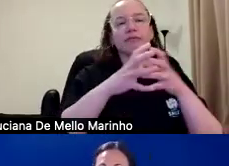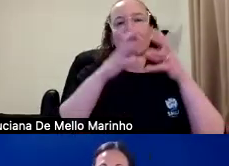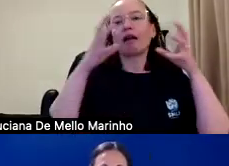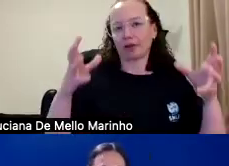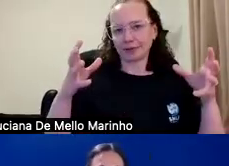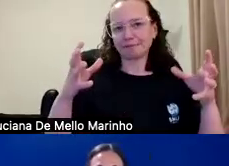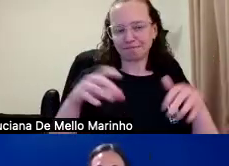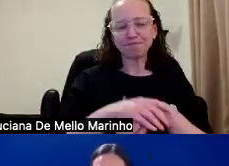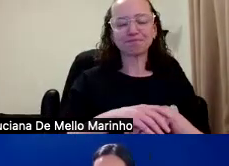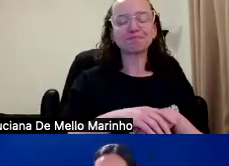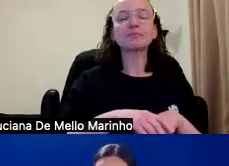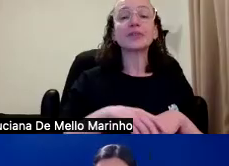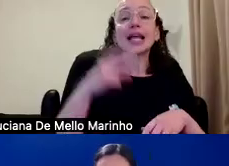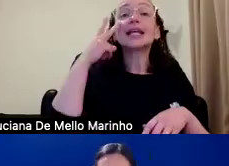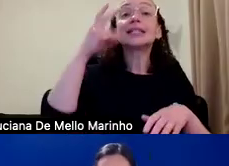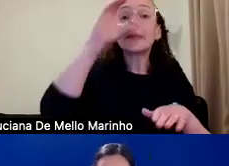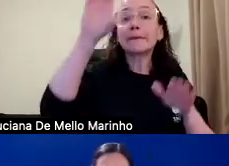Also, we need to be able to move a lot.